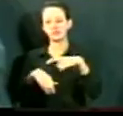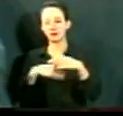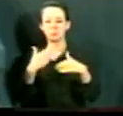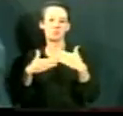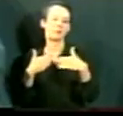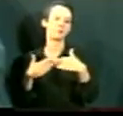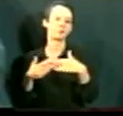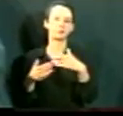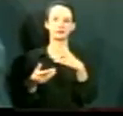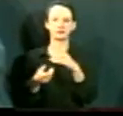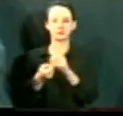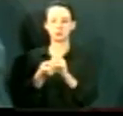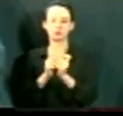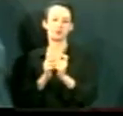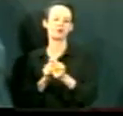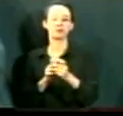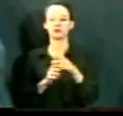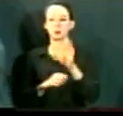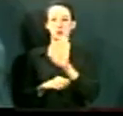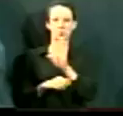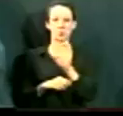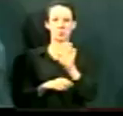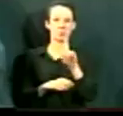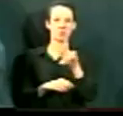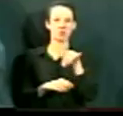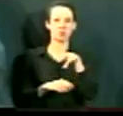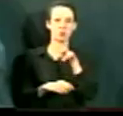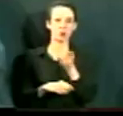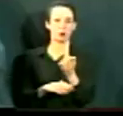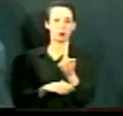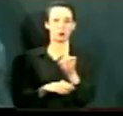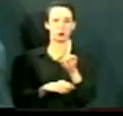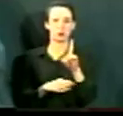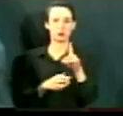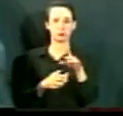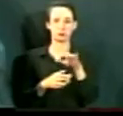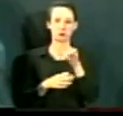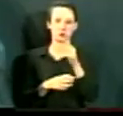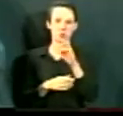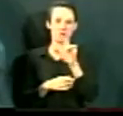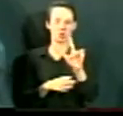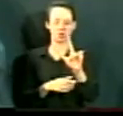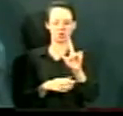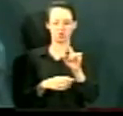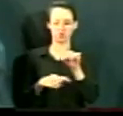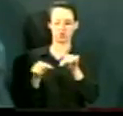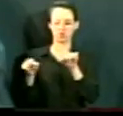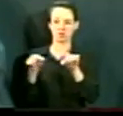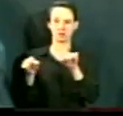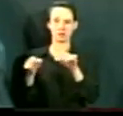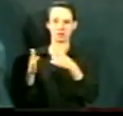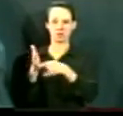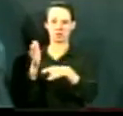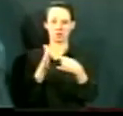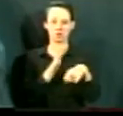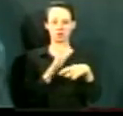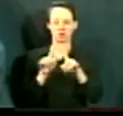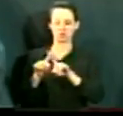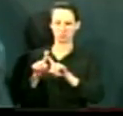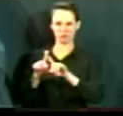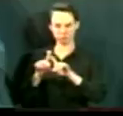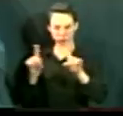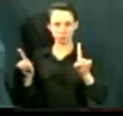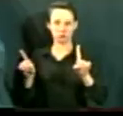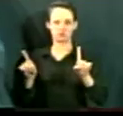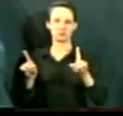to your own specifications on your backyard grill, I would argue there's a big difference in cost between those two things, a very significant cost. There's